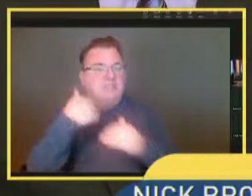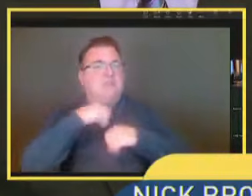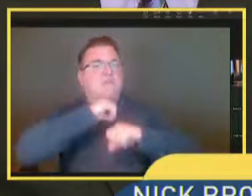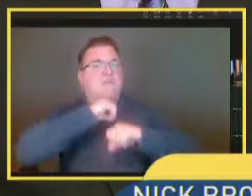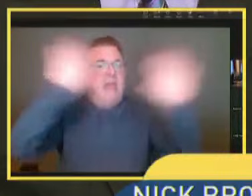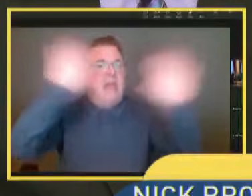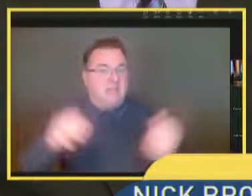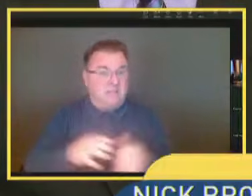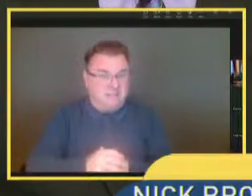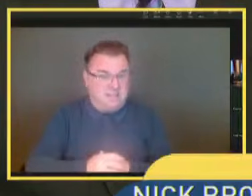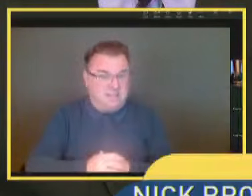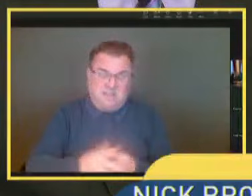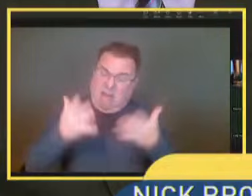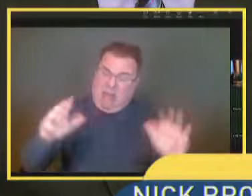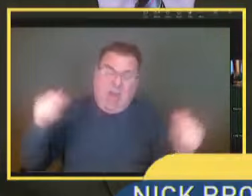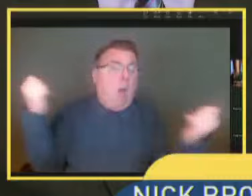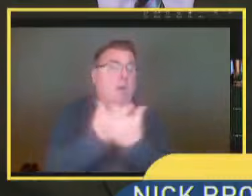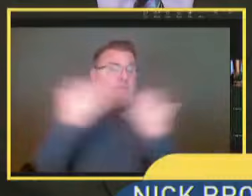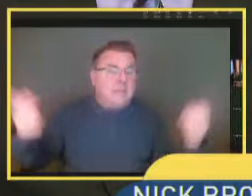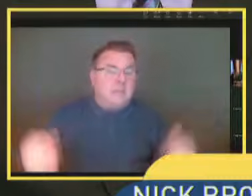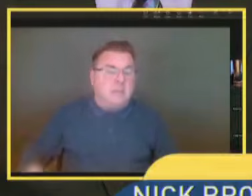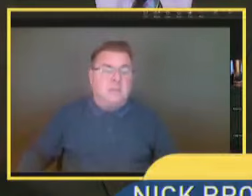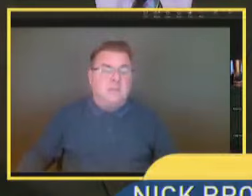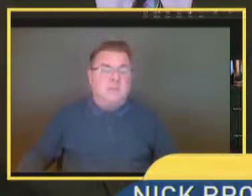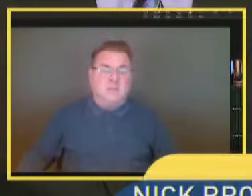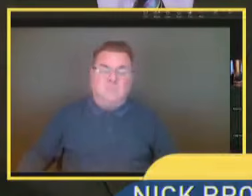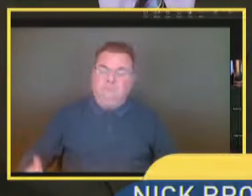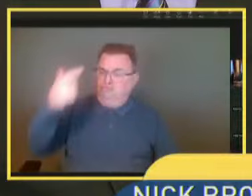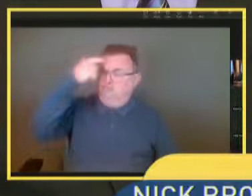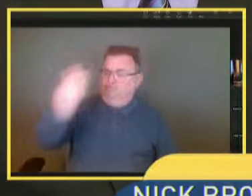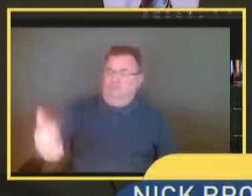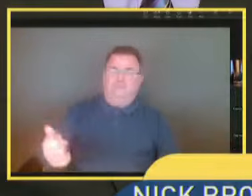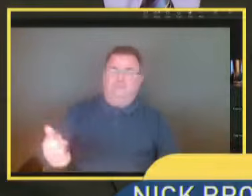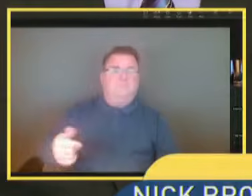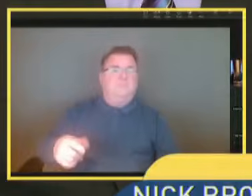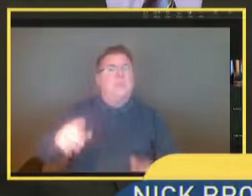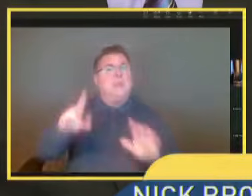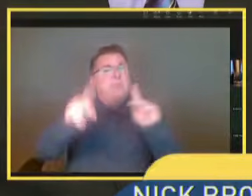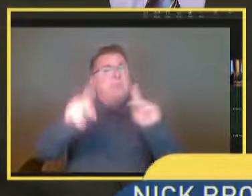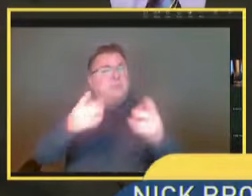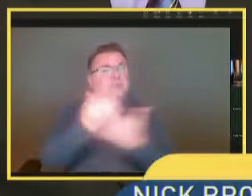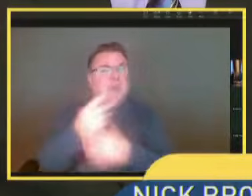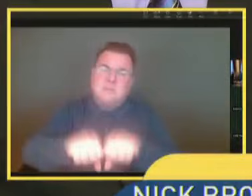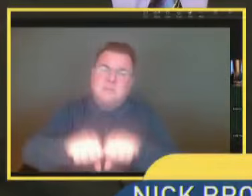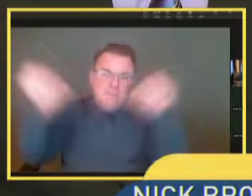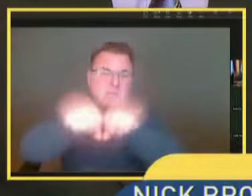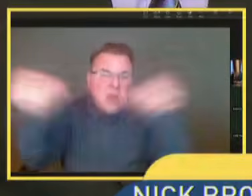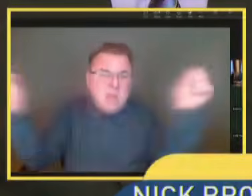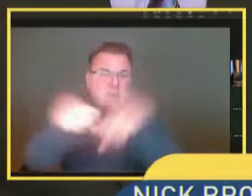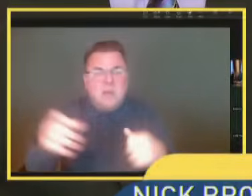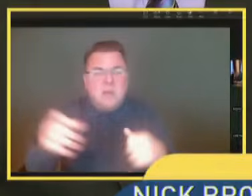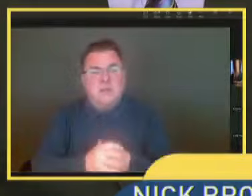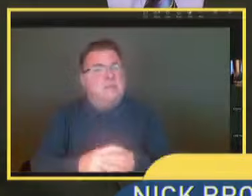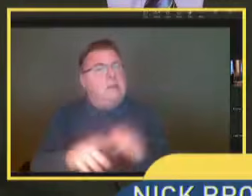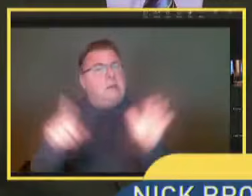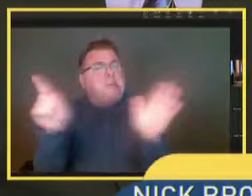exact opposite. That they have free rein to violate people's civil rights, to break state and